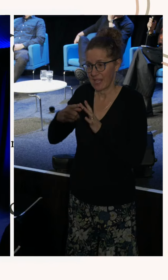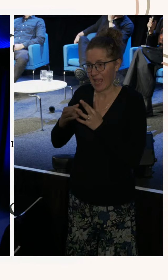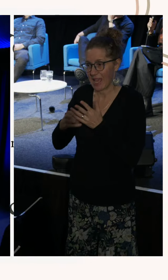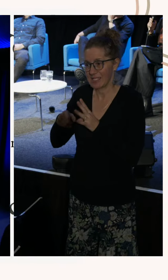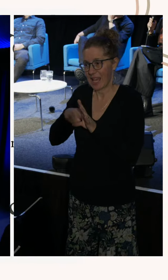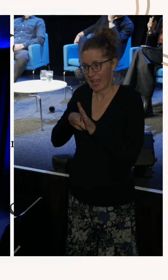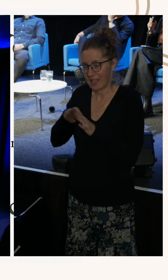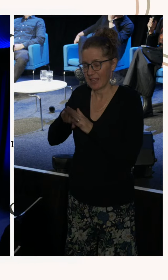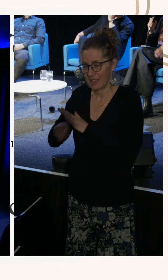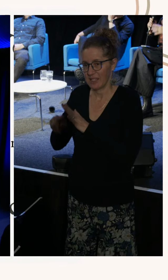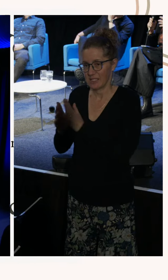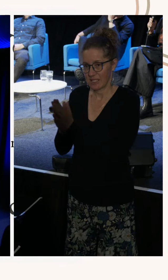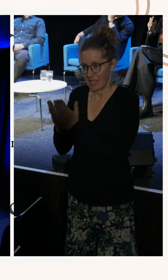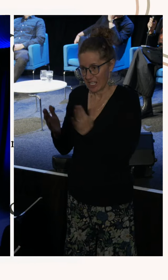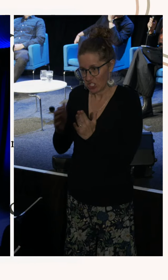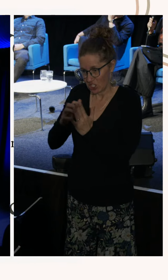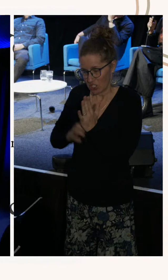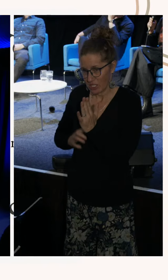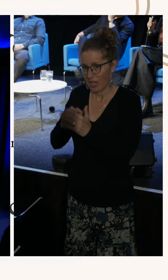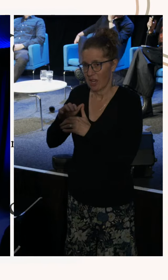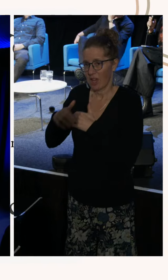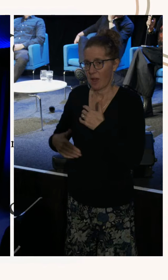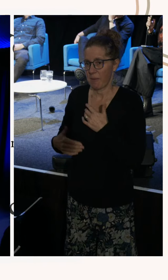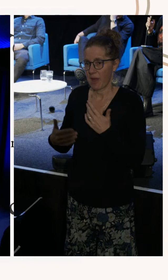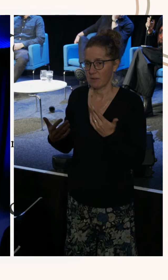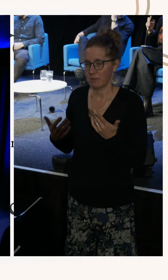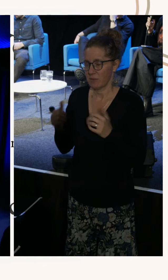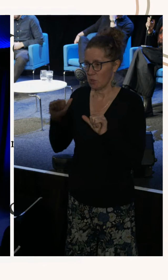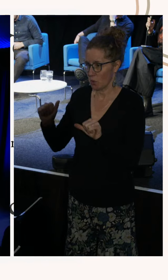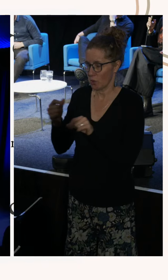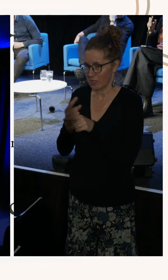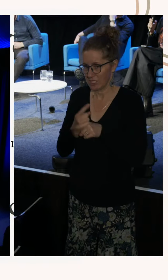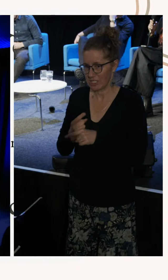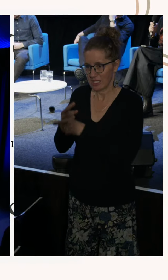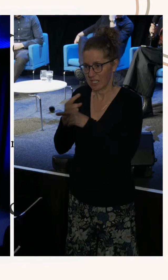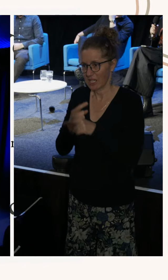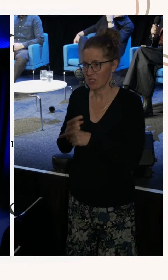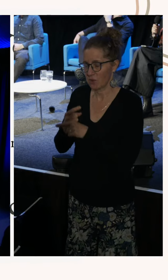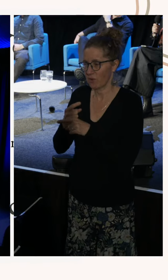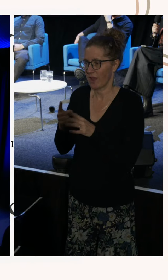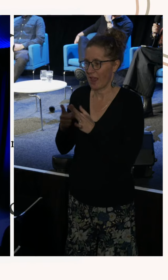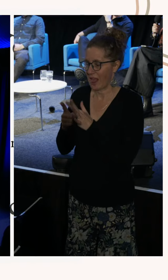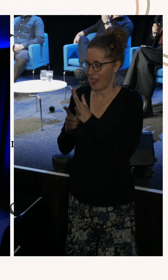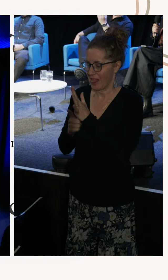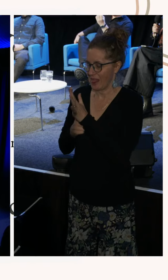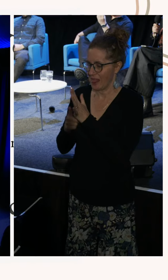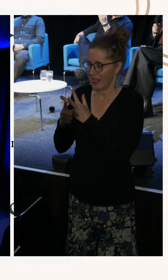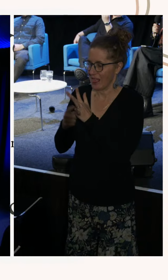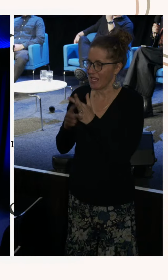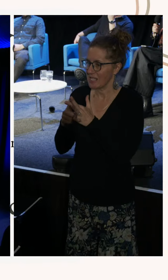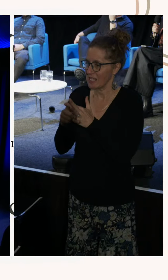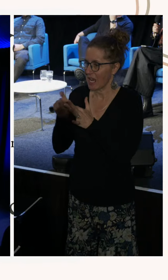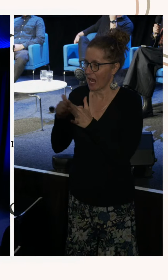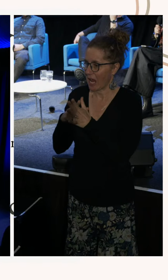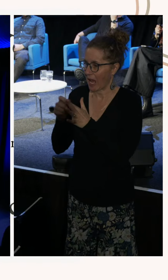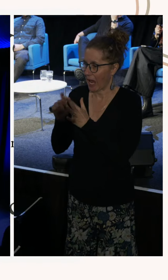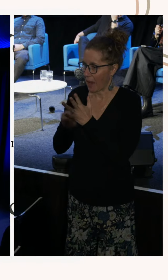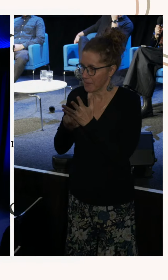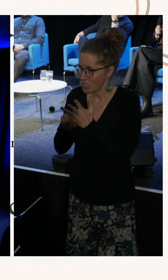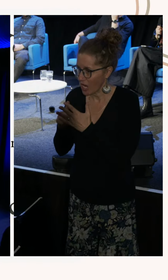this edition, particularly around your discussion of elite capture and how